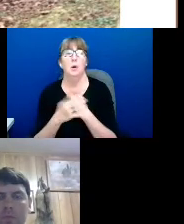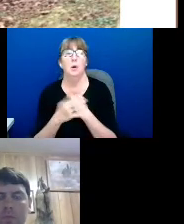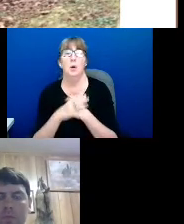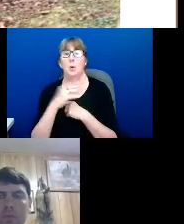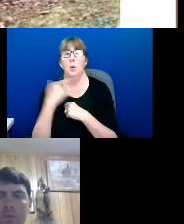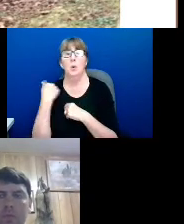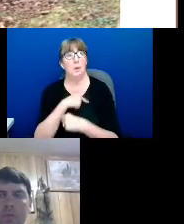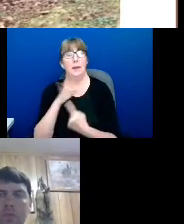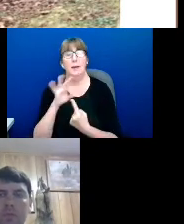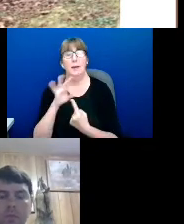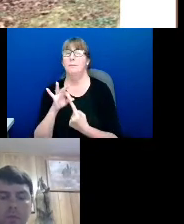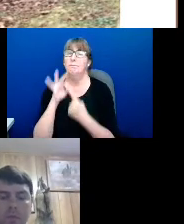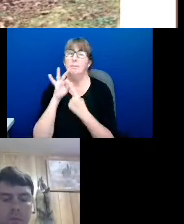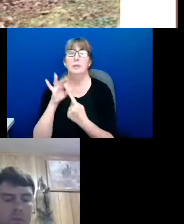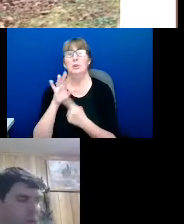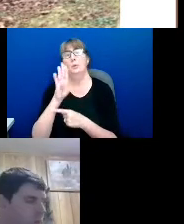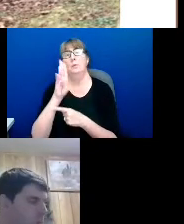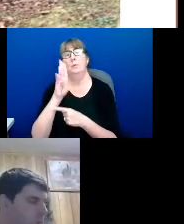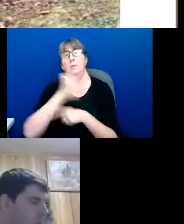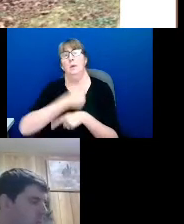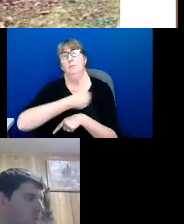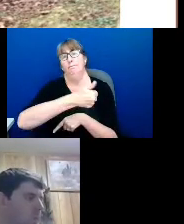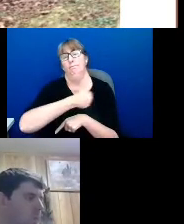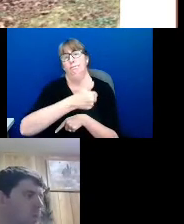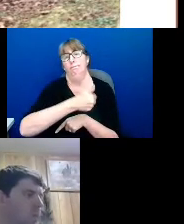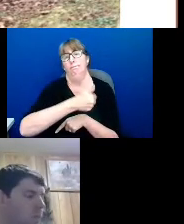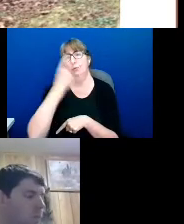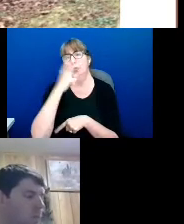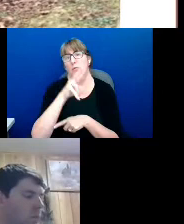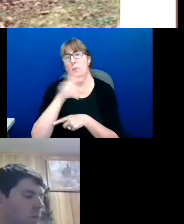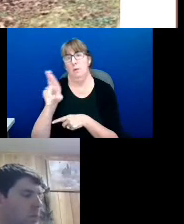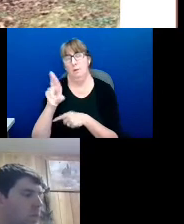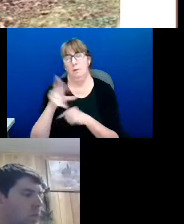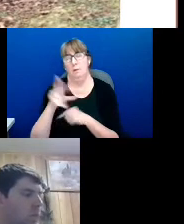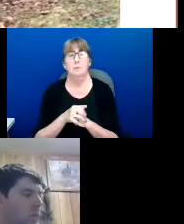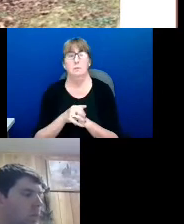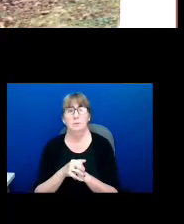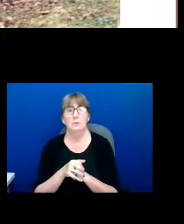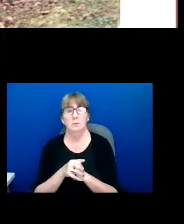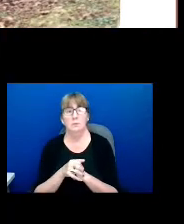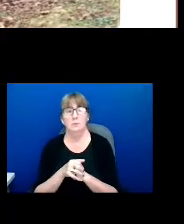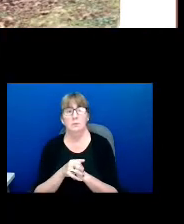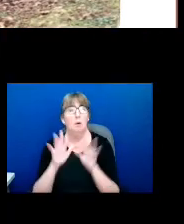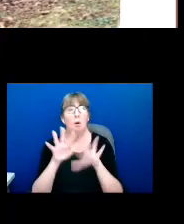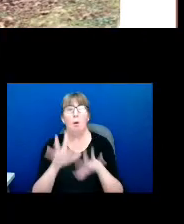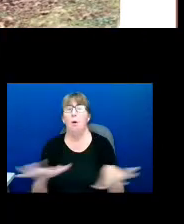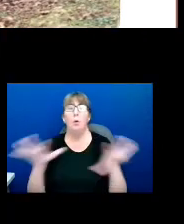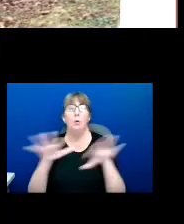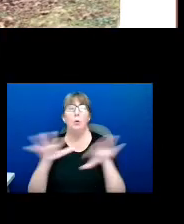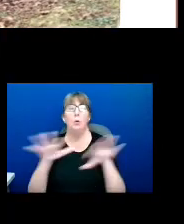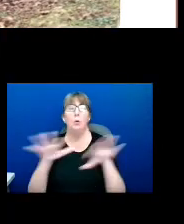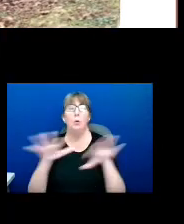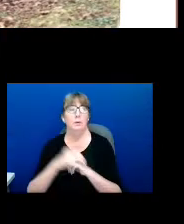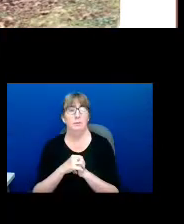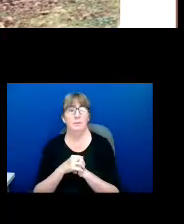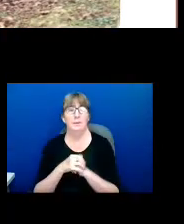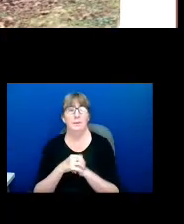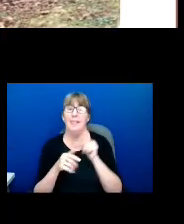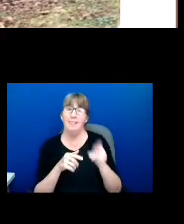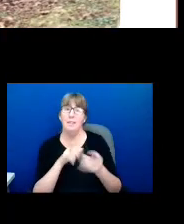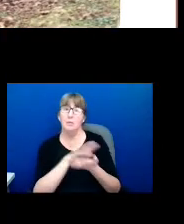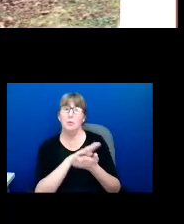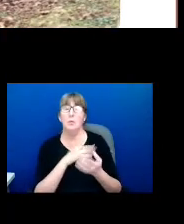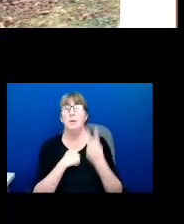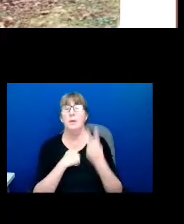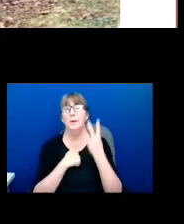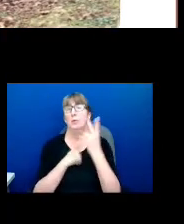vocational type runs for these programs throughout our county. At this particular school, we have 2 designated per week that